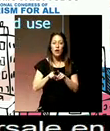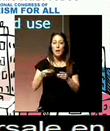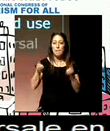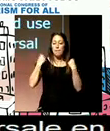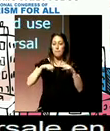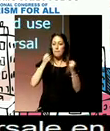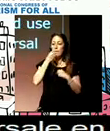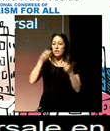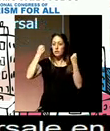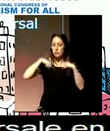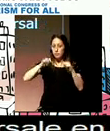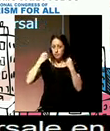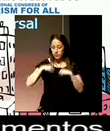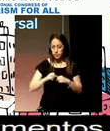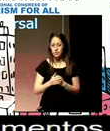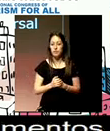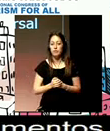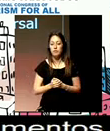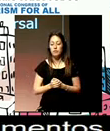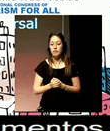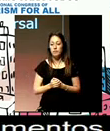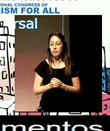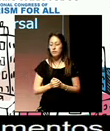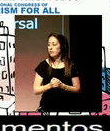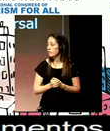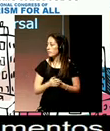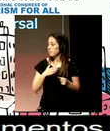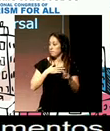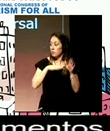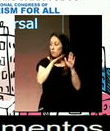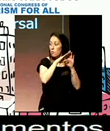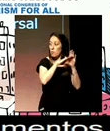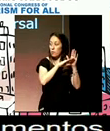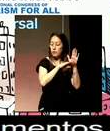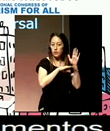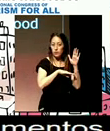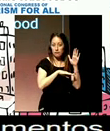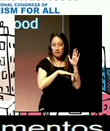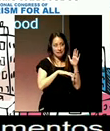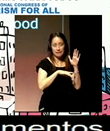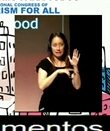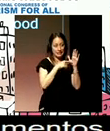historical centers, bases and good practices. As you can see,